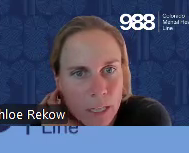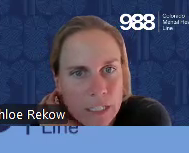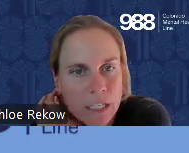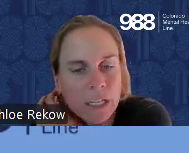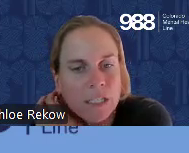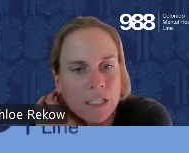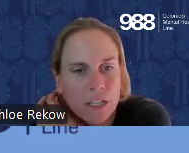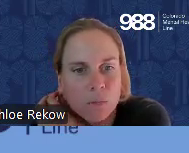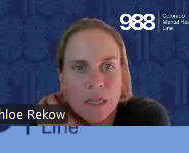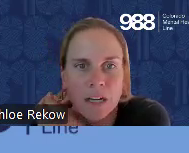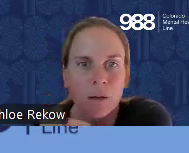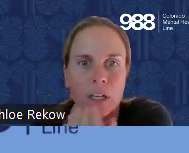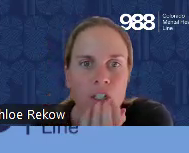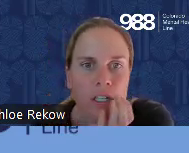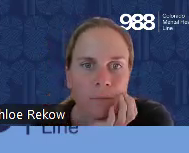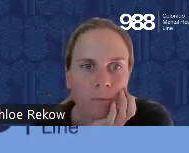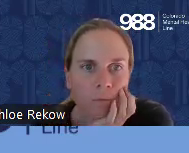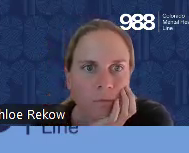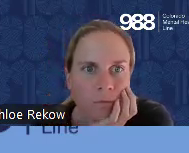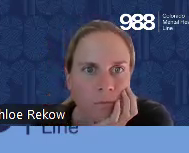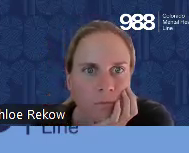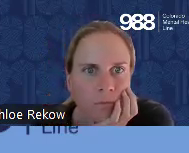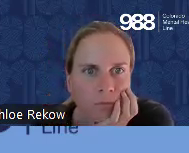web replace / meet that obligation?